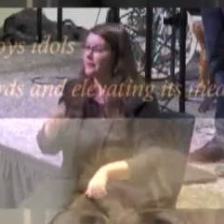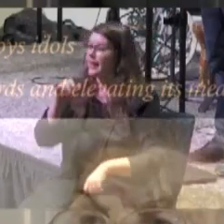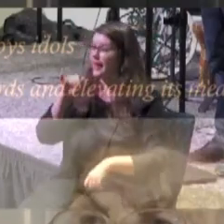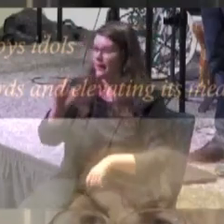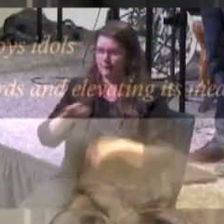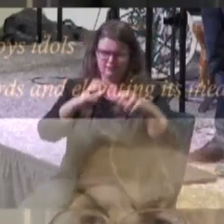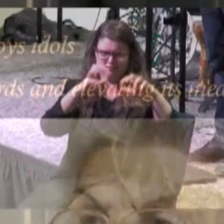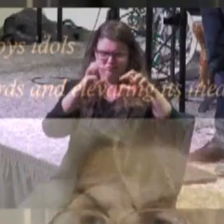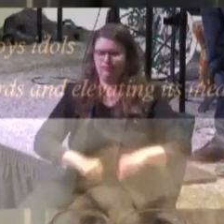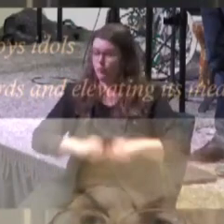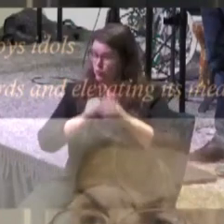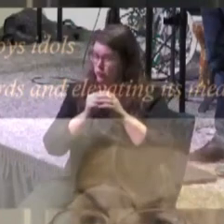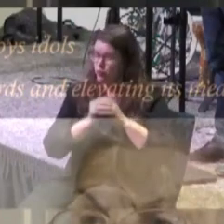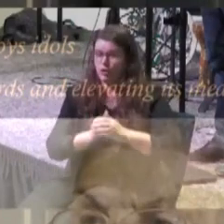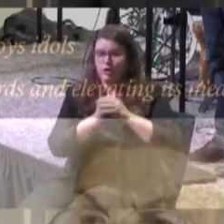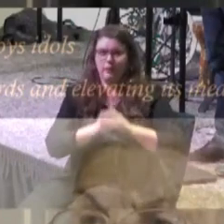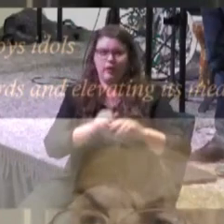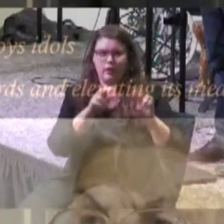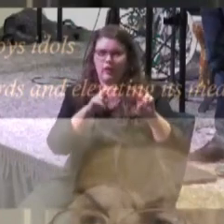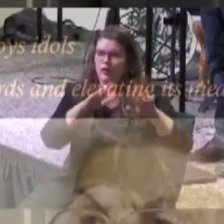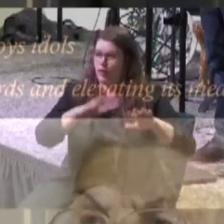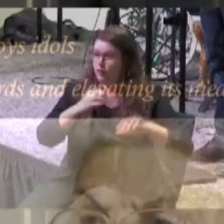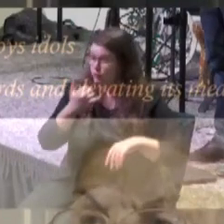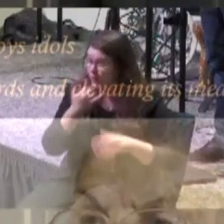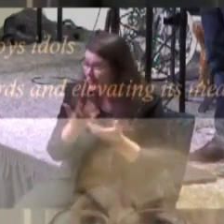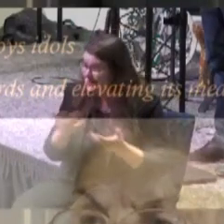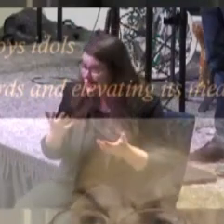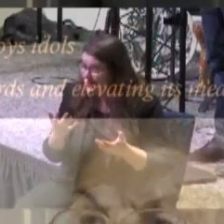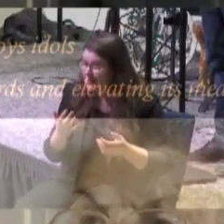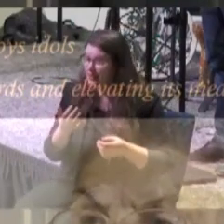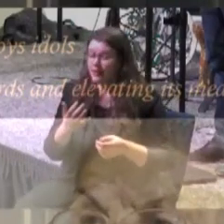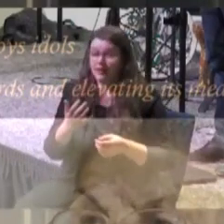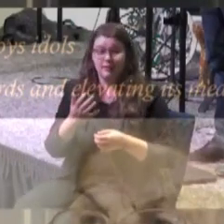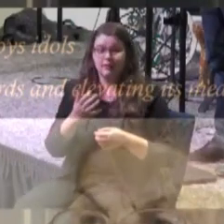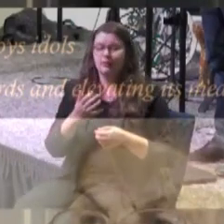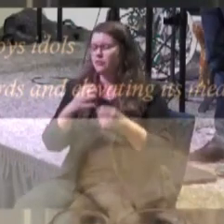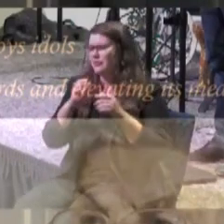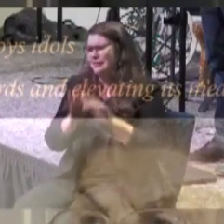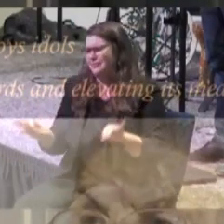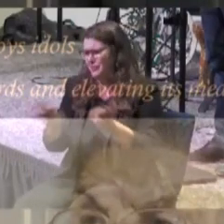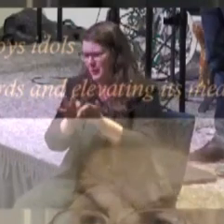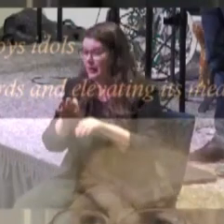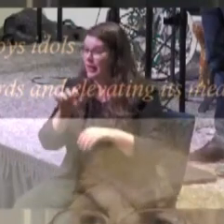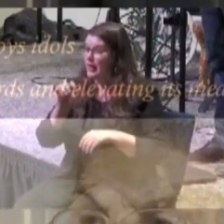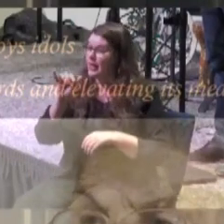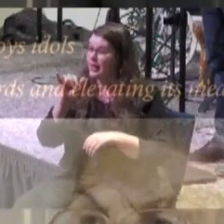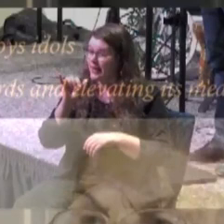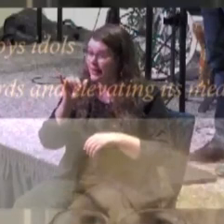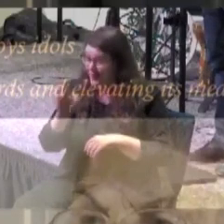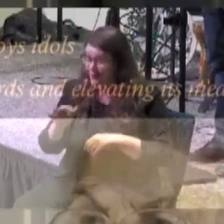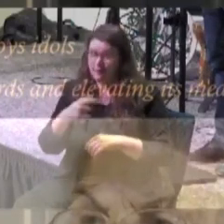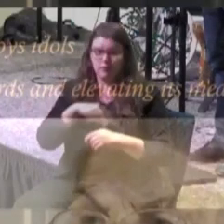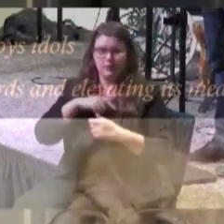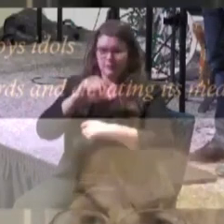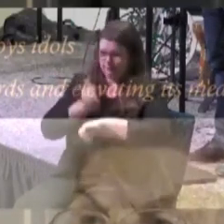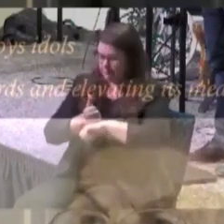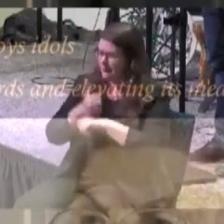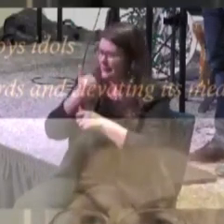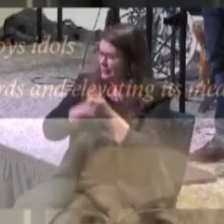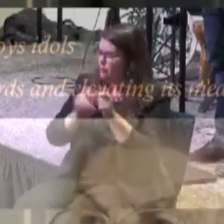vision is maintained, we'll never finish the task, but we will have a healthy Bible life